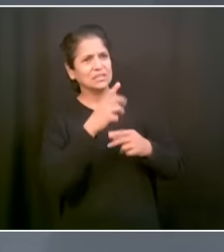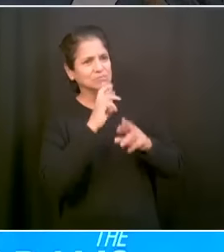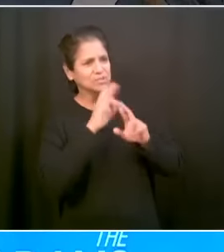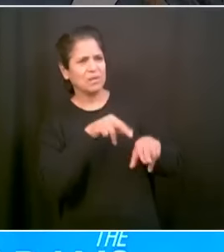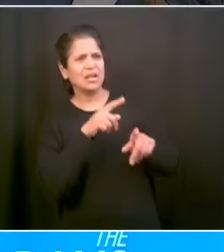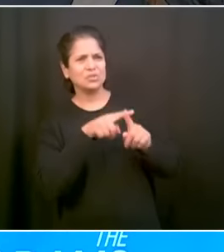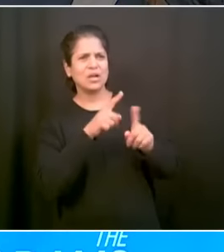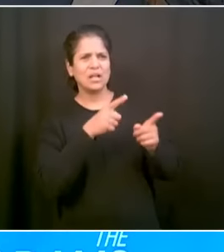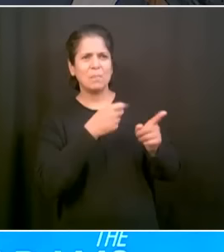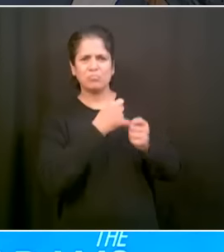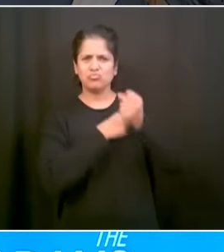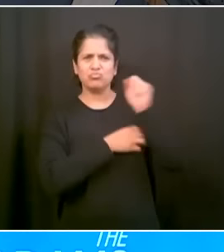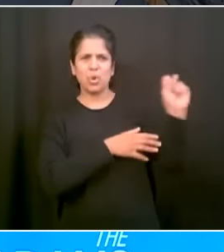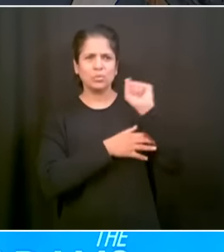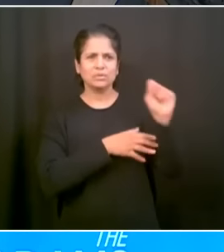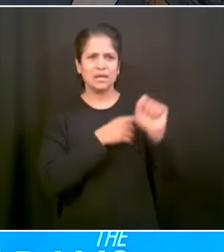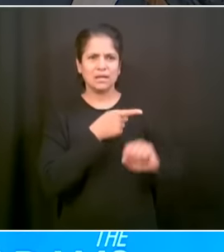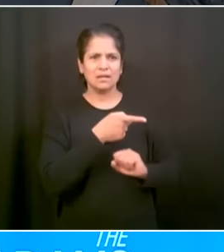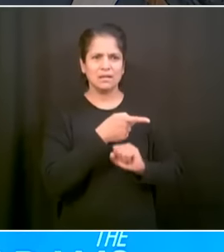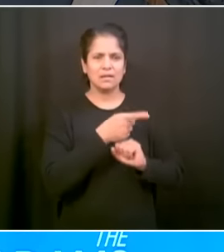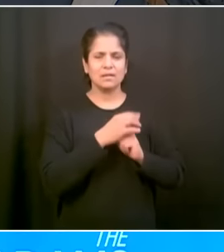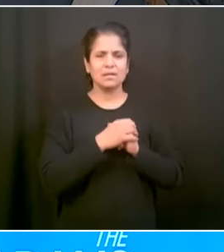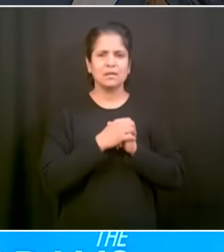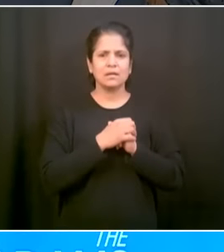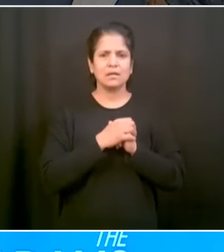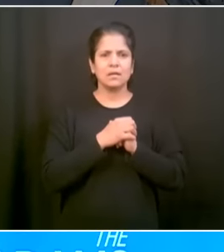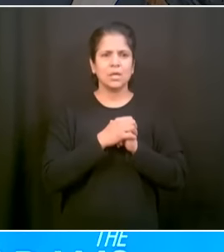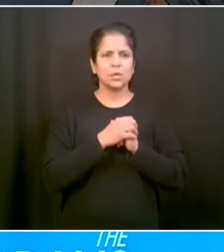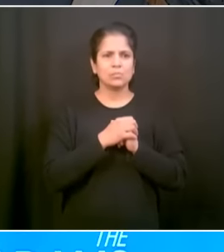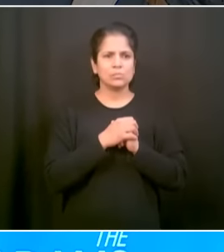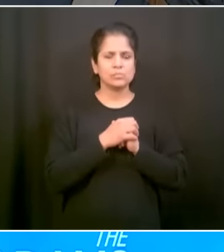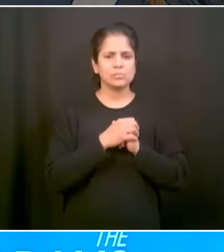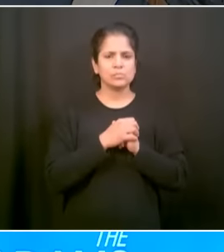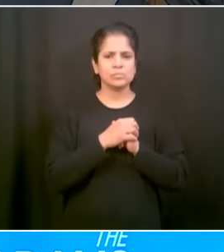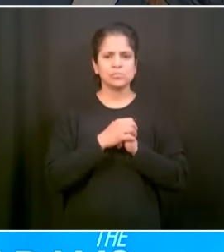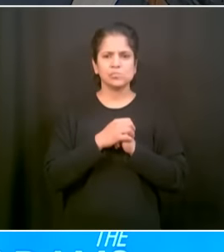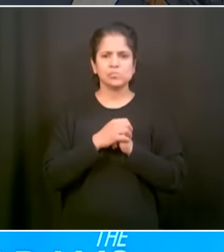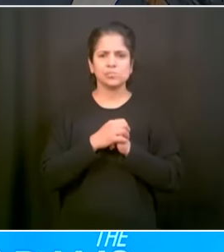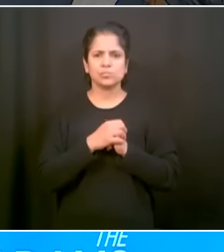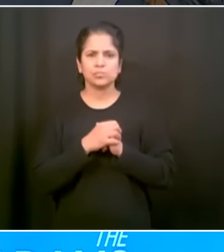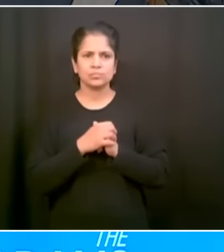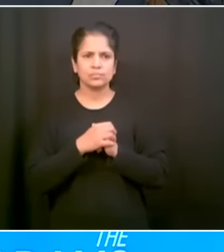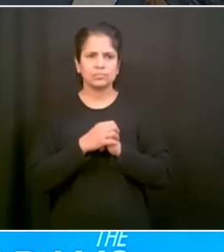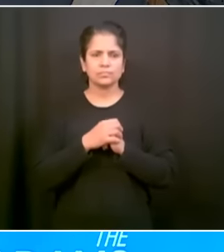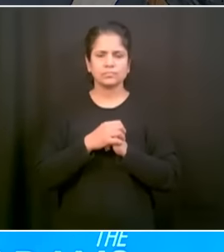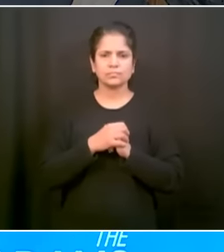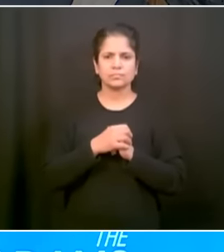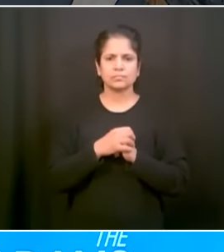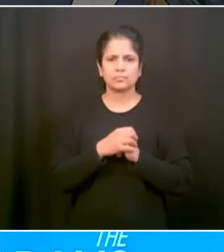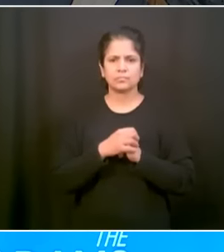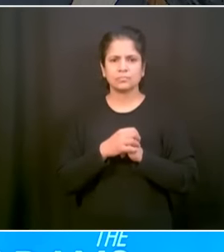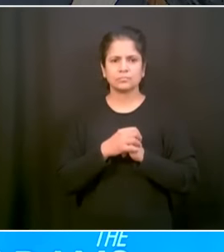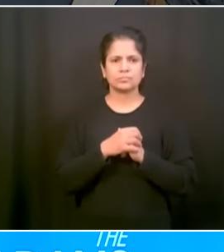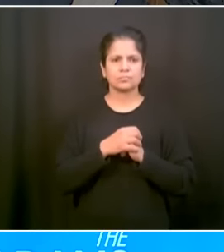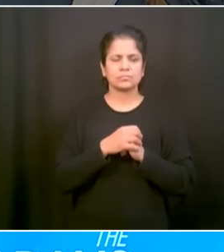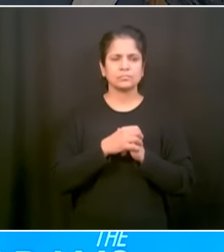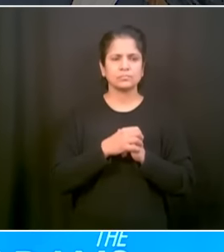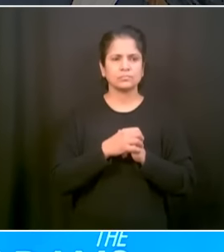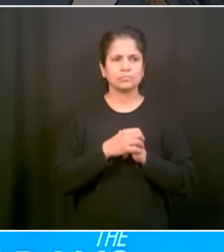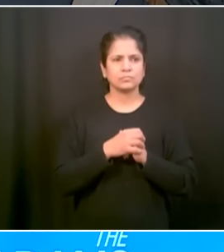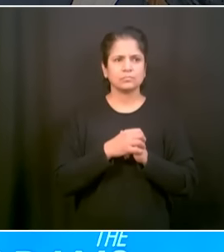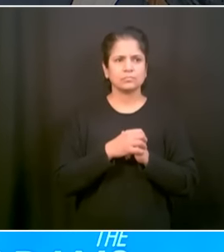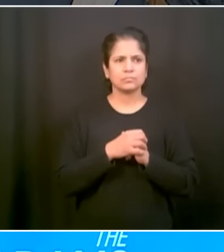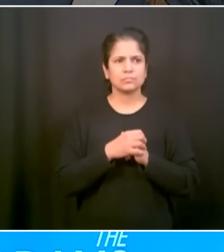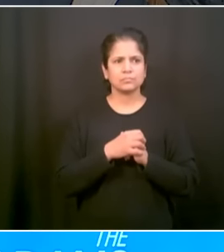Given what you're saying, did you know that the SRG was going to be at this anti-ICE protest just a few blocks away from here last night? And